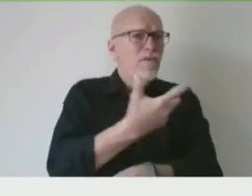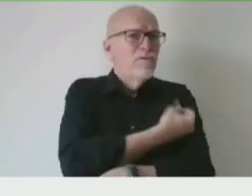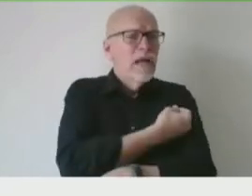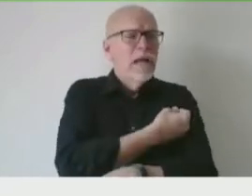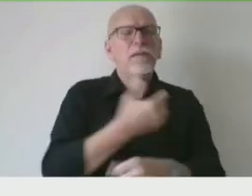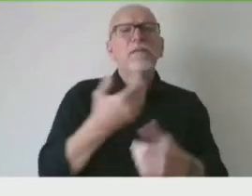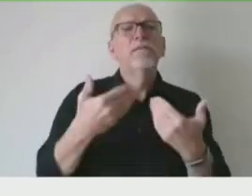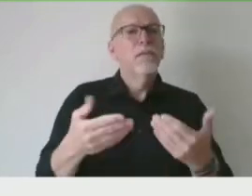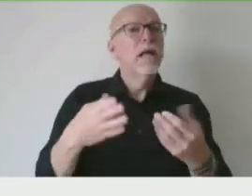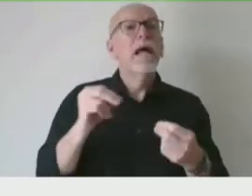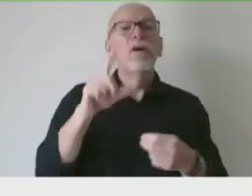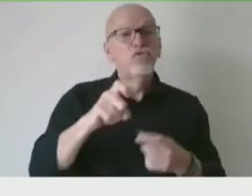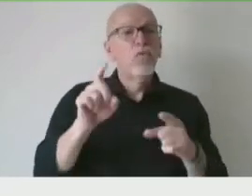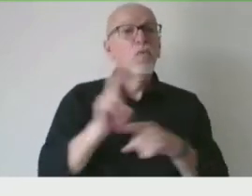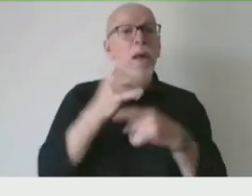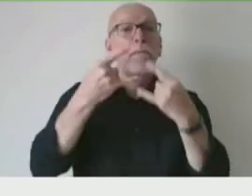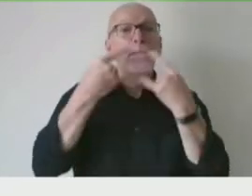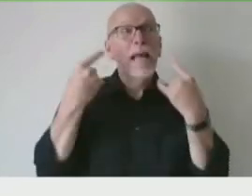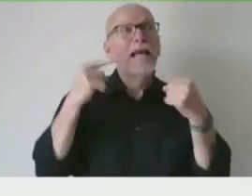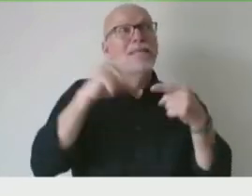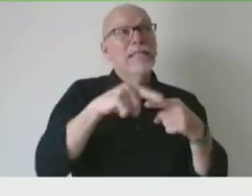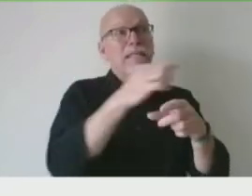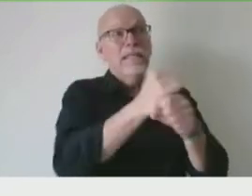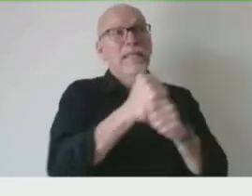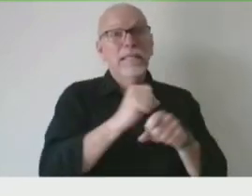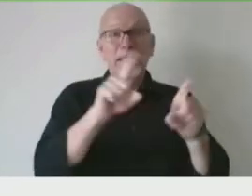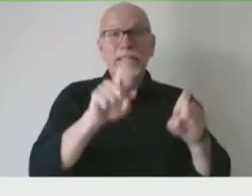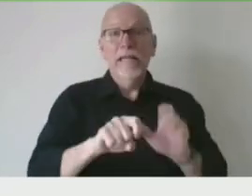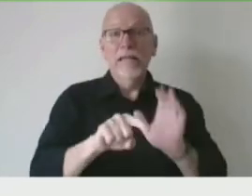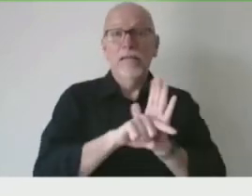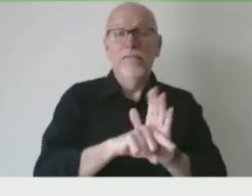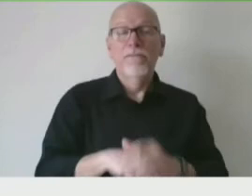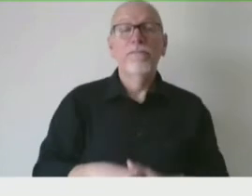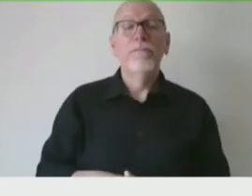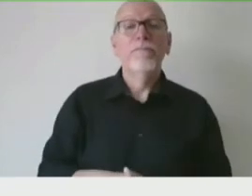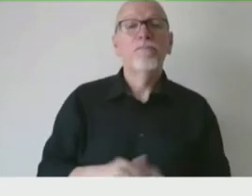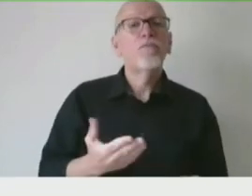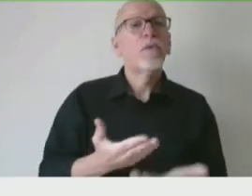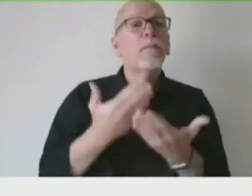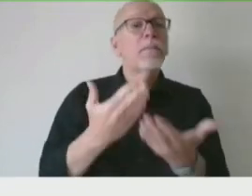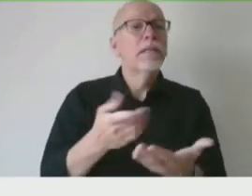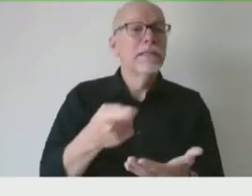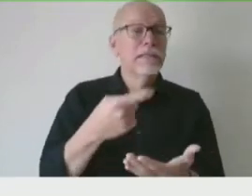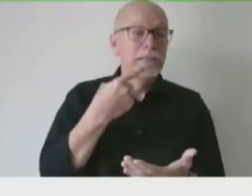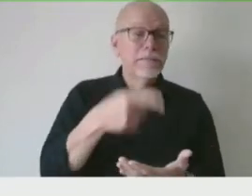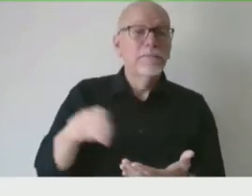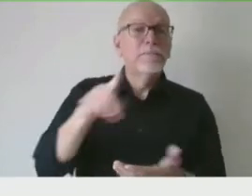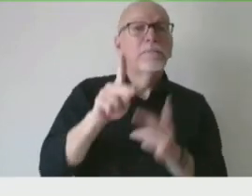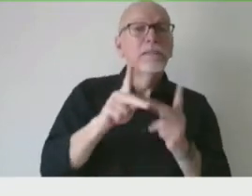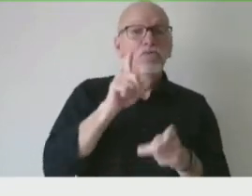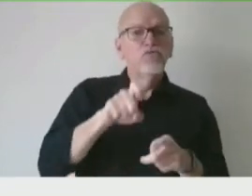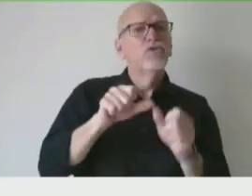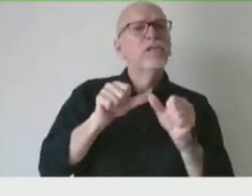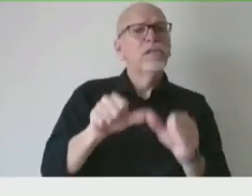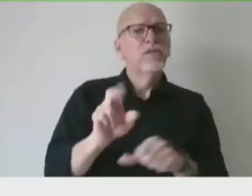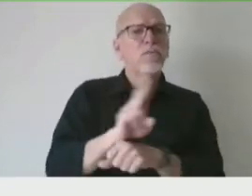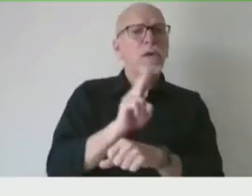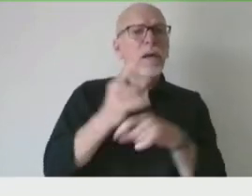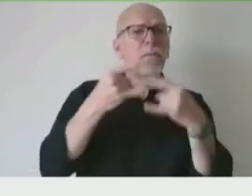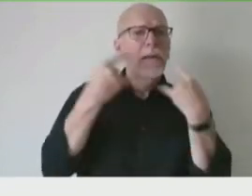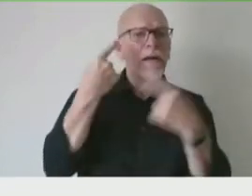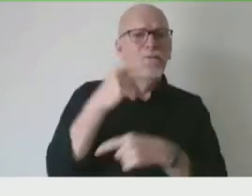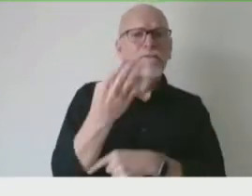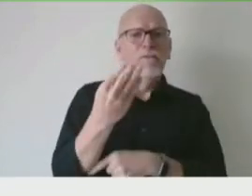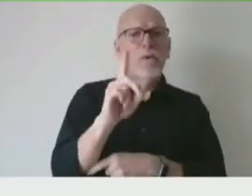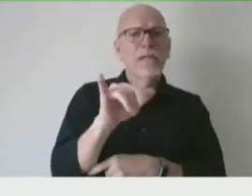should wear a mask until that test comes back negative. The recommendations also say that individuals should continue to wear that mask for 14 days,